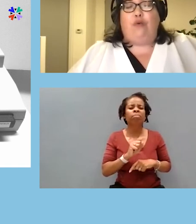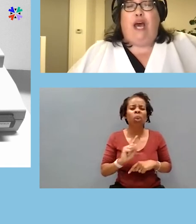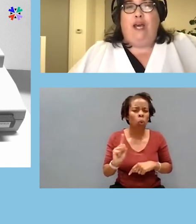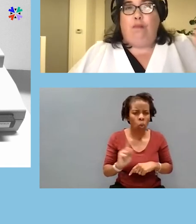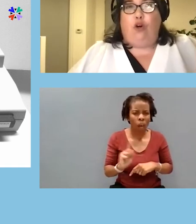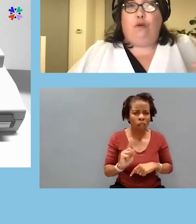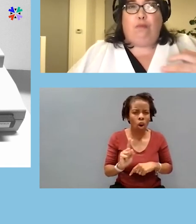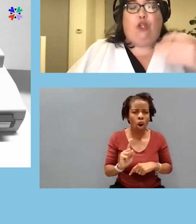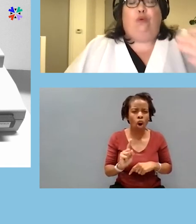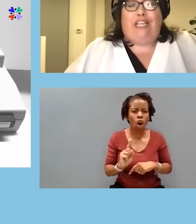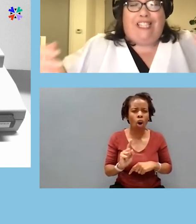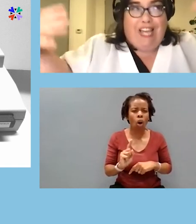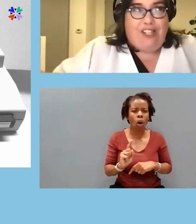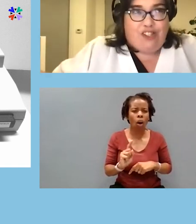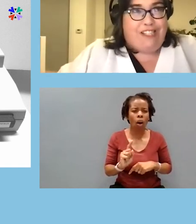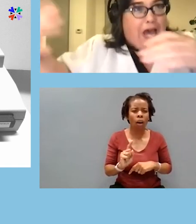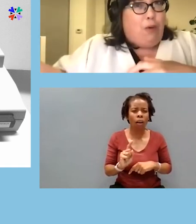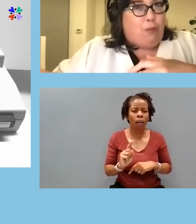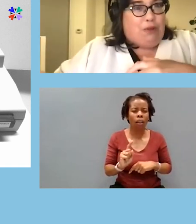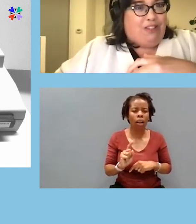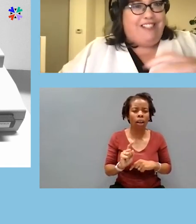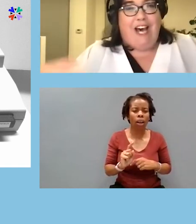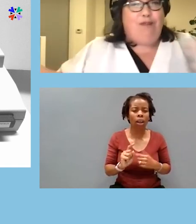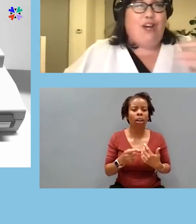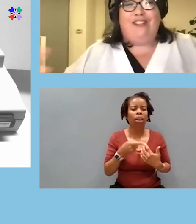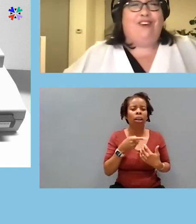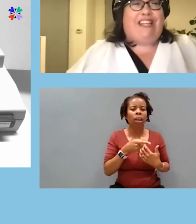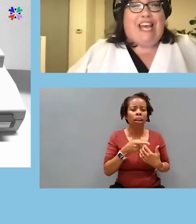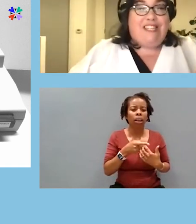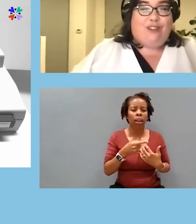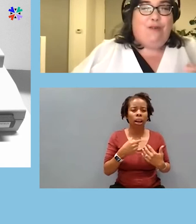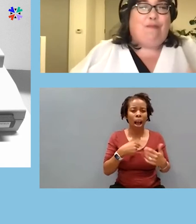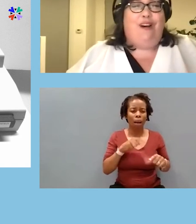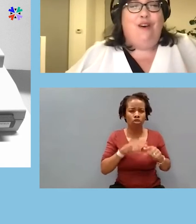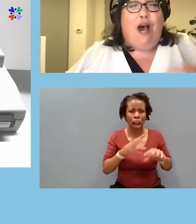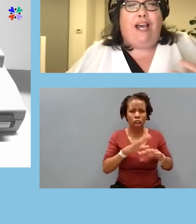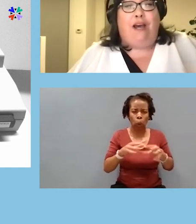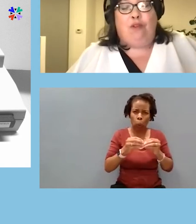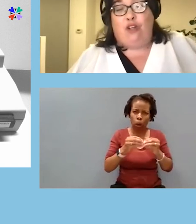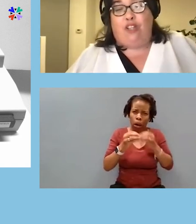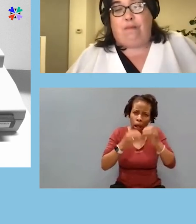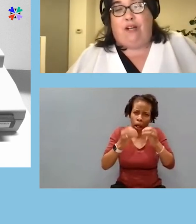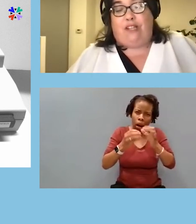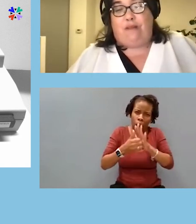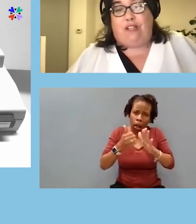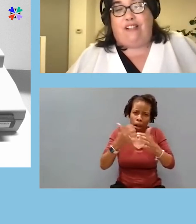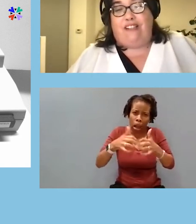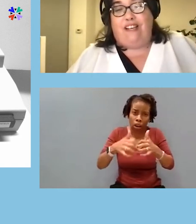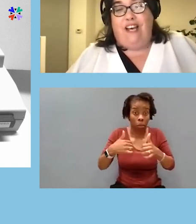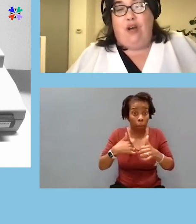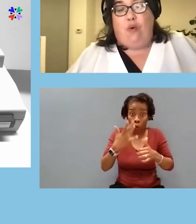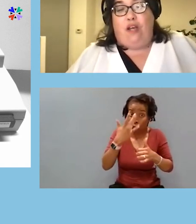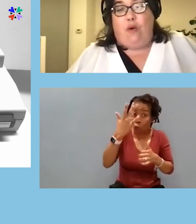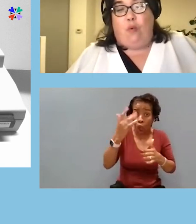a real-time computation output. I'm trying to not get technical, but I am nerdy about this